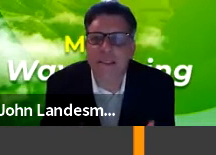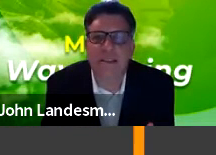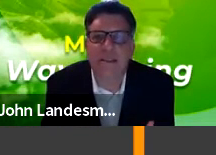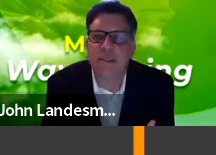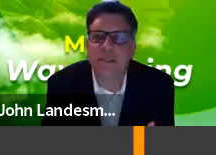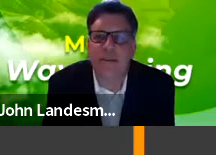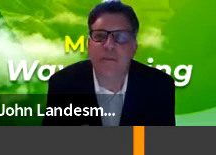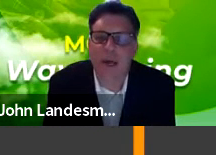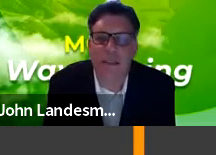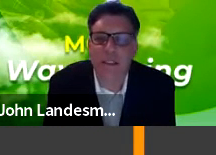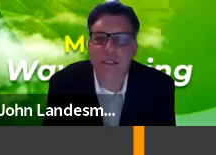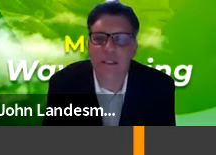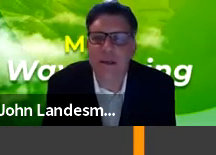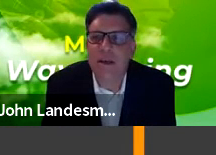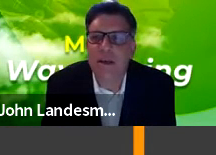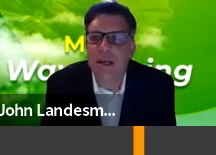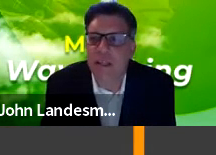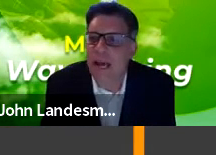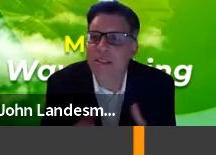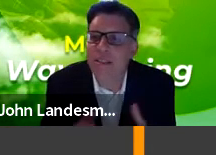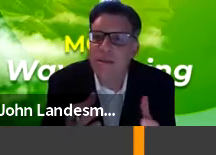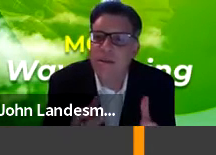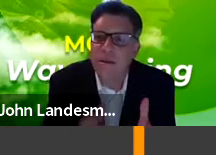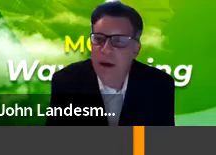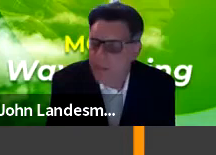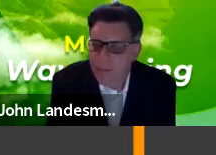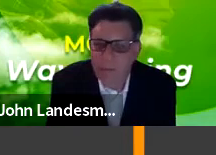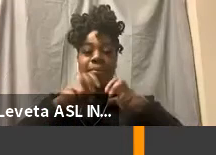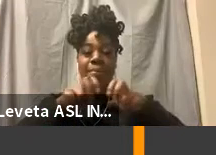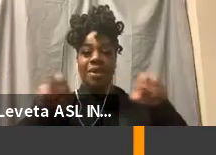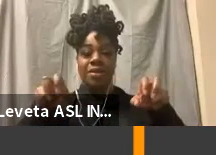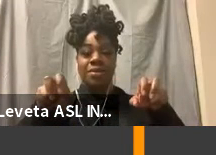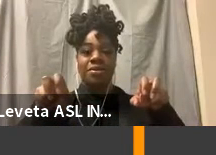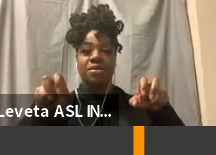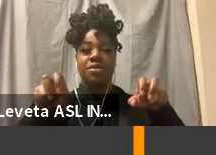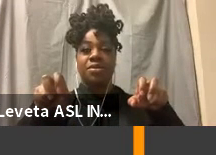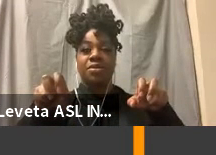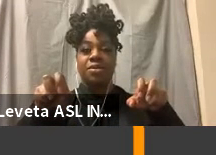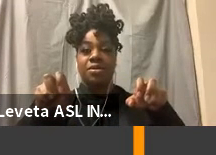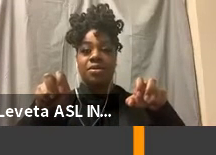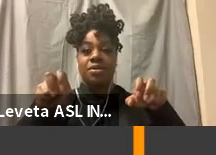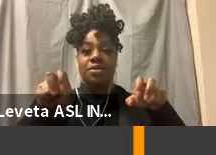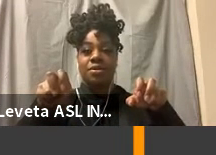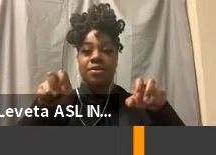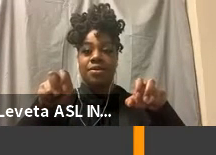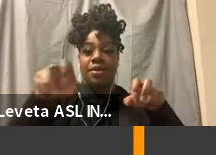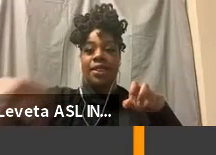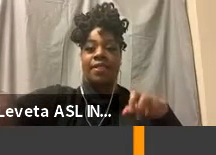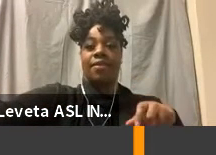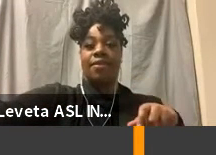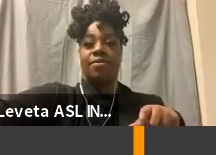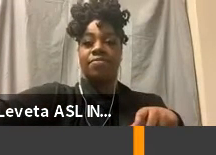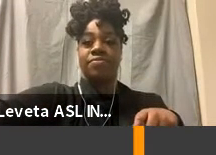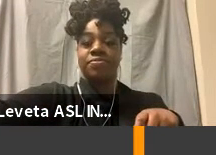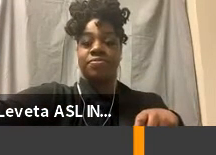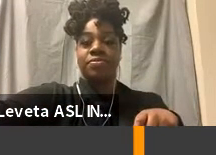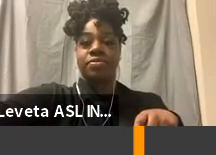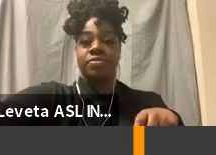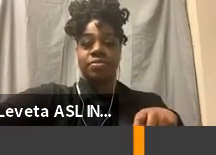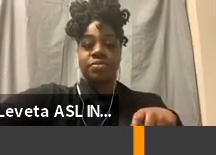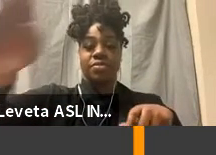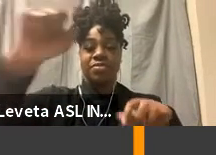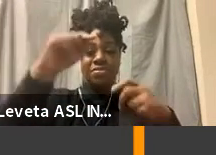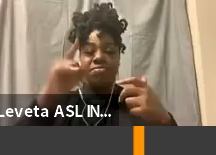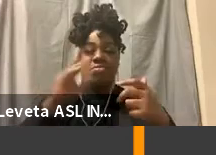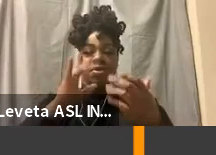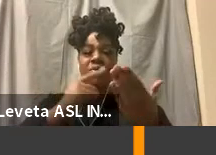the next set of panelists. In the last panel discussion, they talked a lot about the historic practices